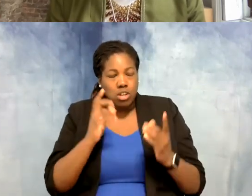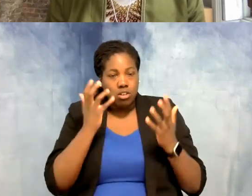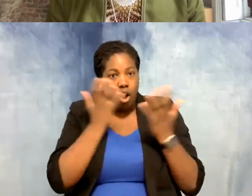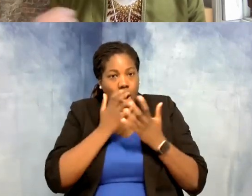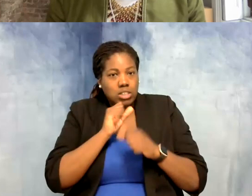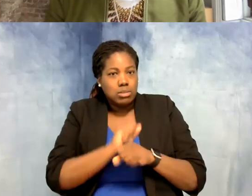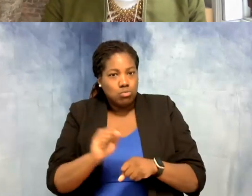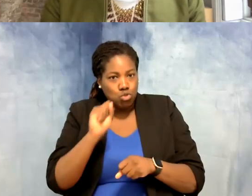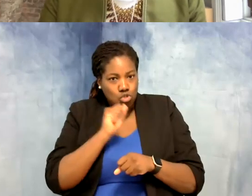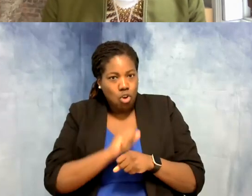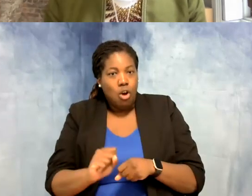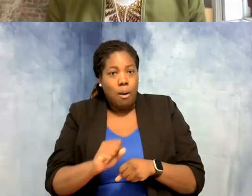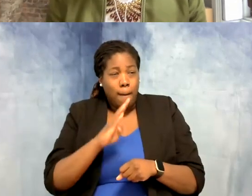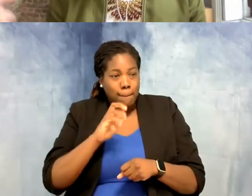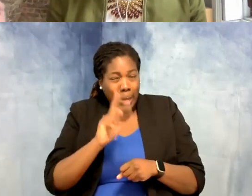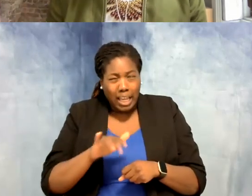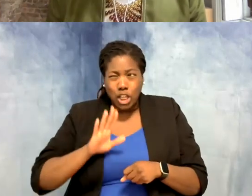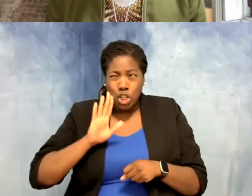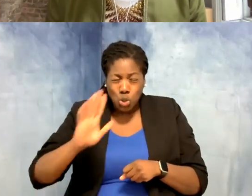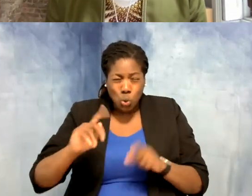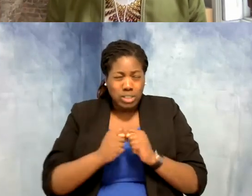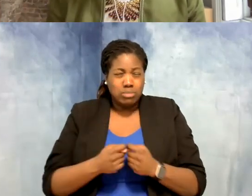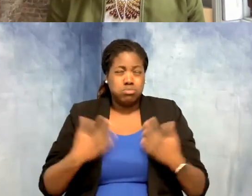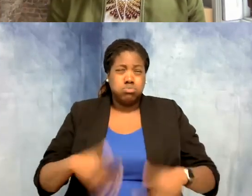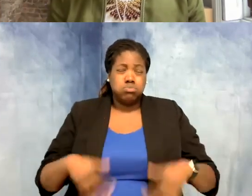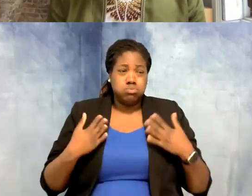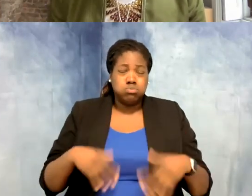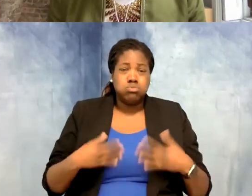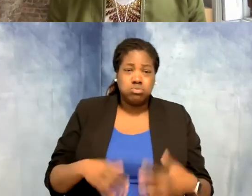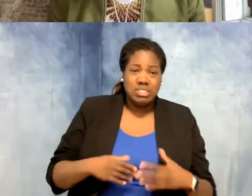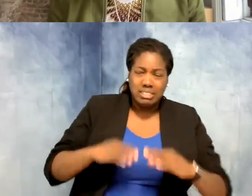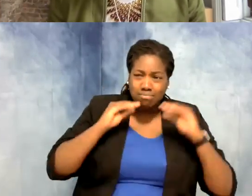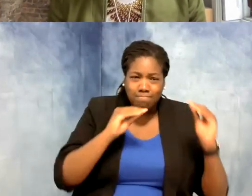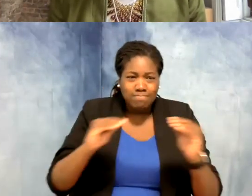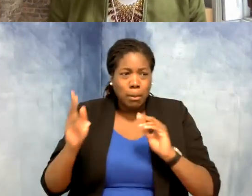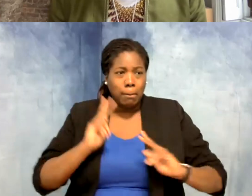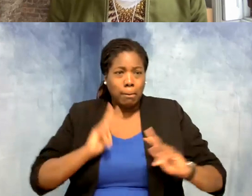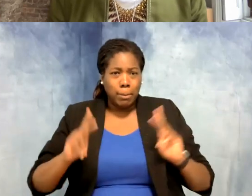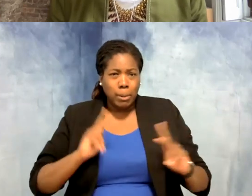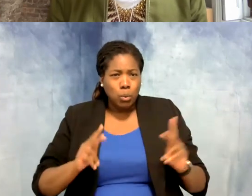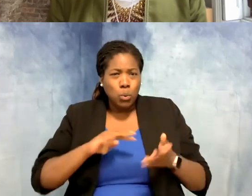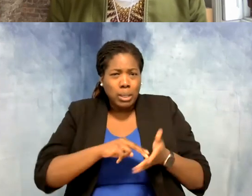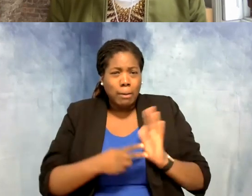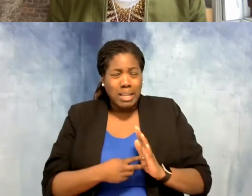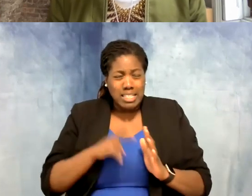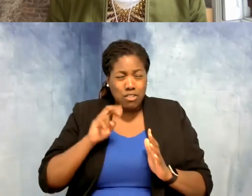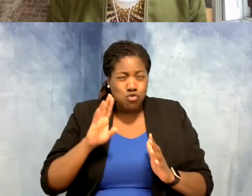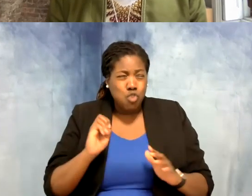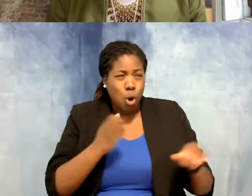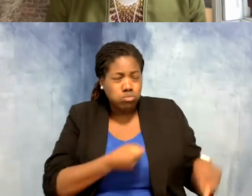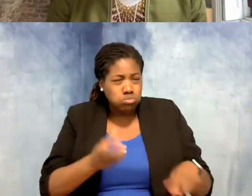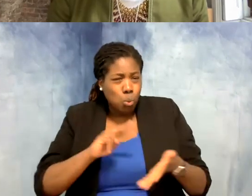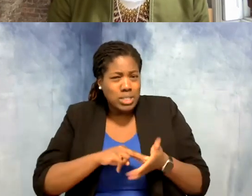of, and Becky, it's you and your team doing an amazing job of educating people about what it means if Roe is going to be